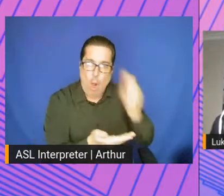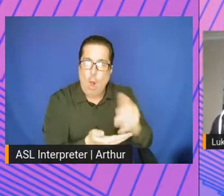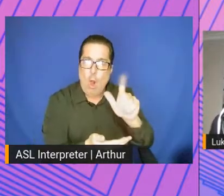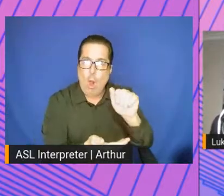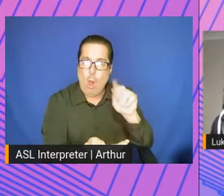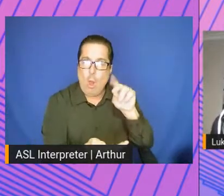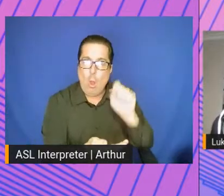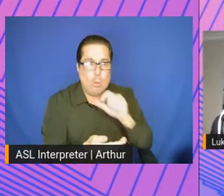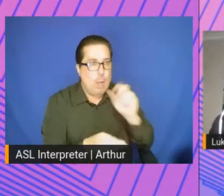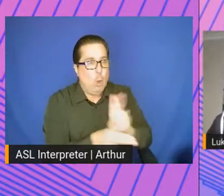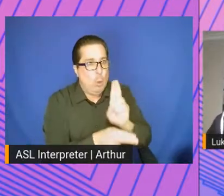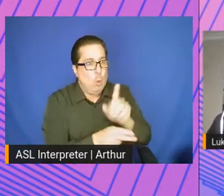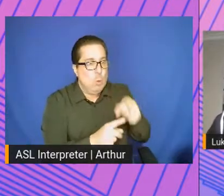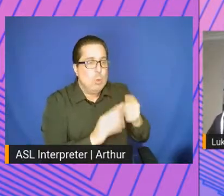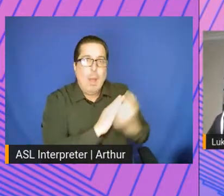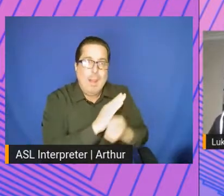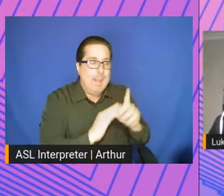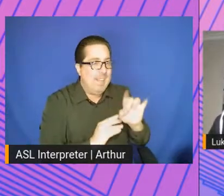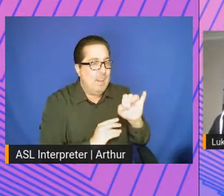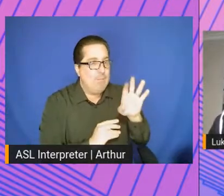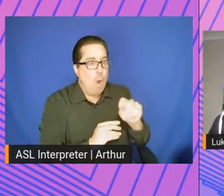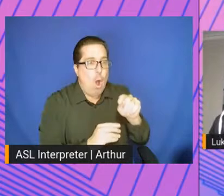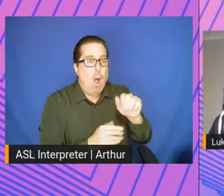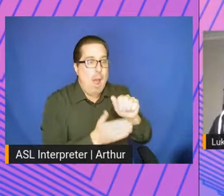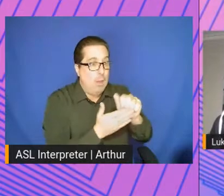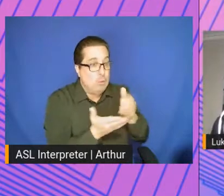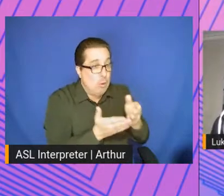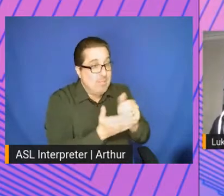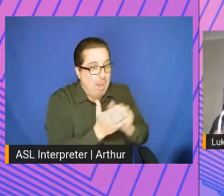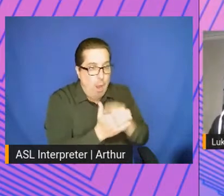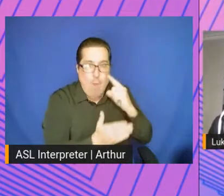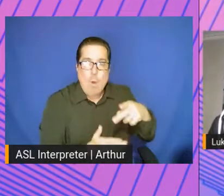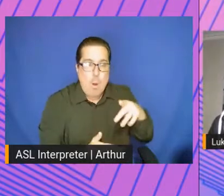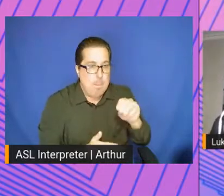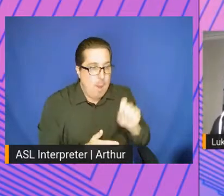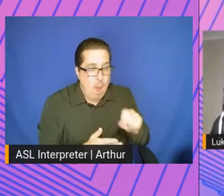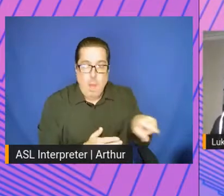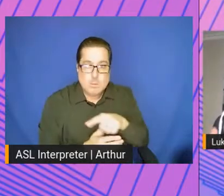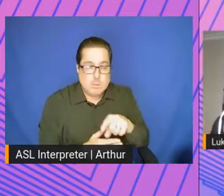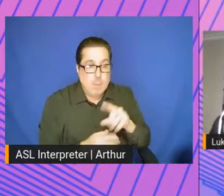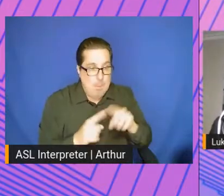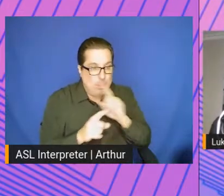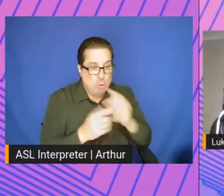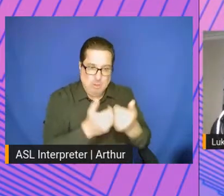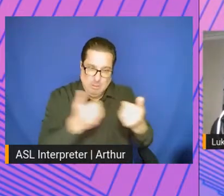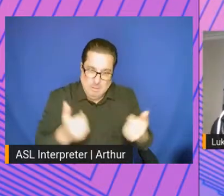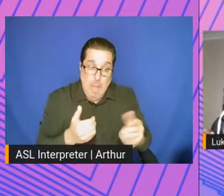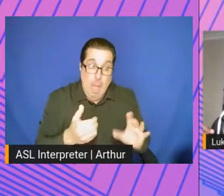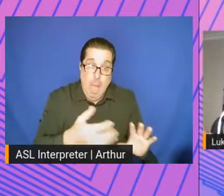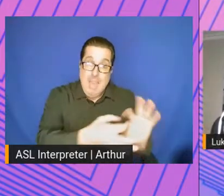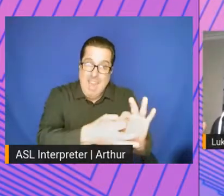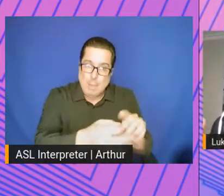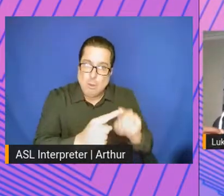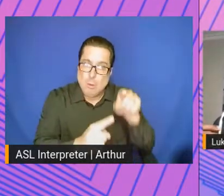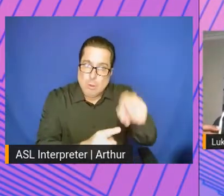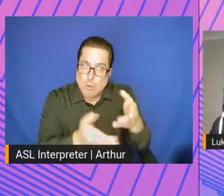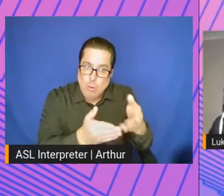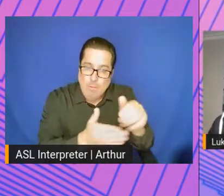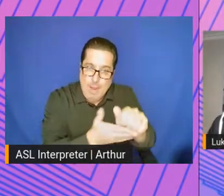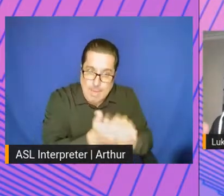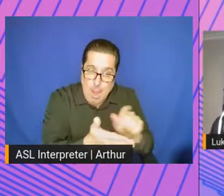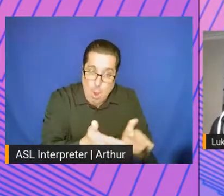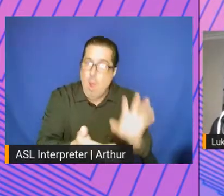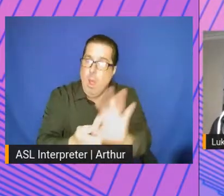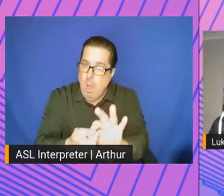making use of the default service account for your pods, and making sure they're attached to a specific service account that is also attached to a